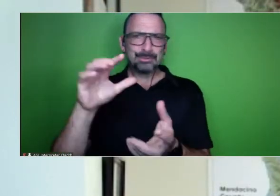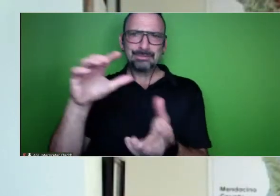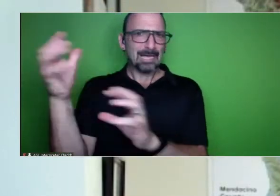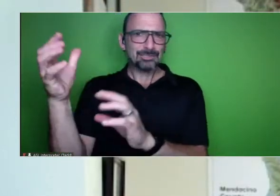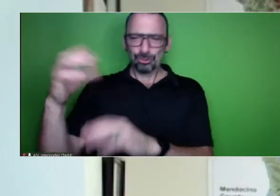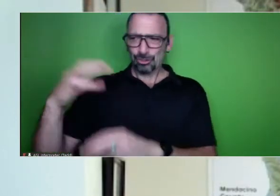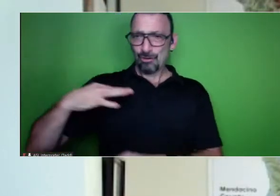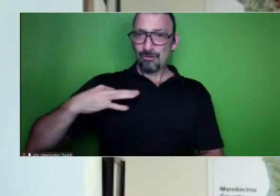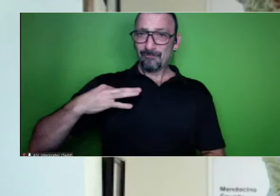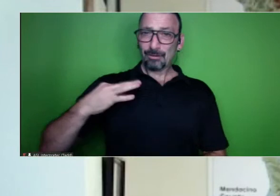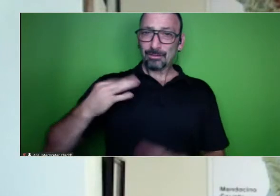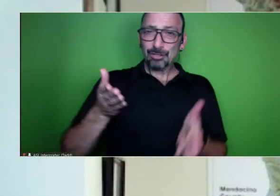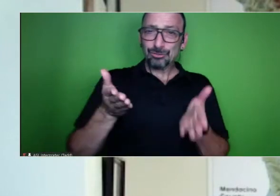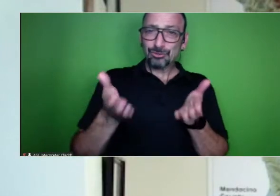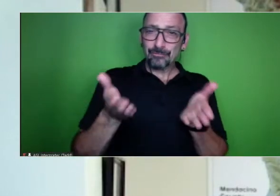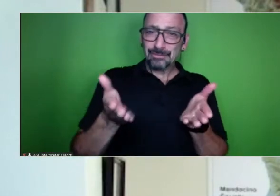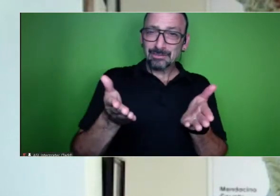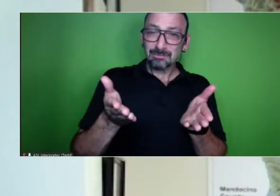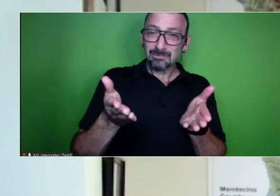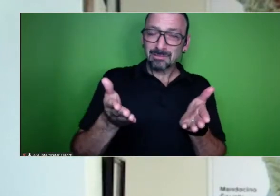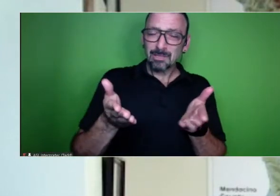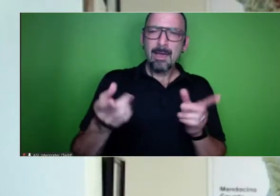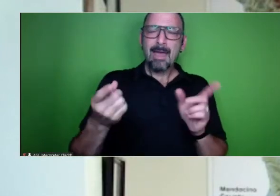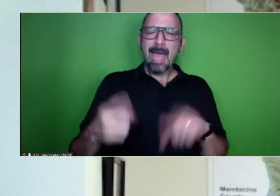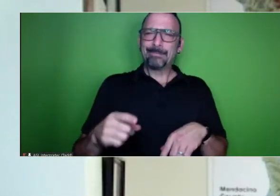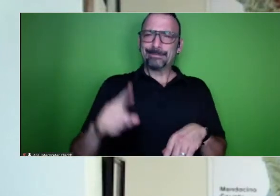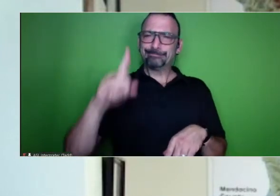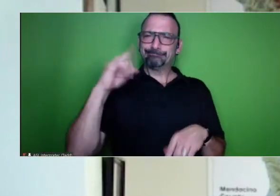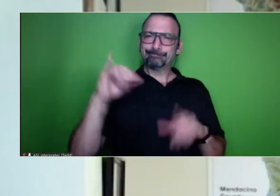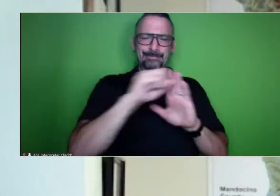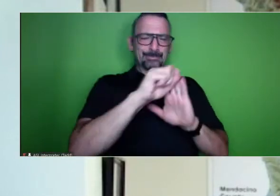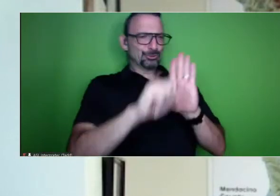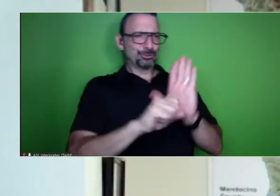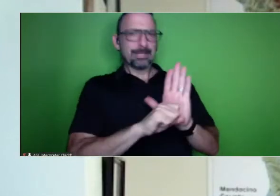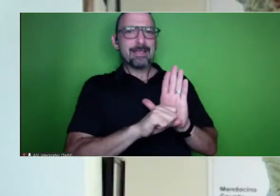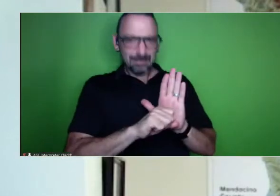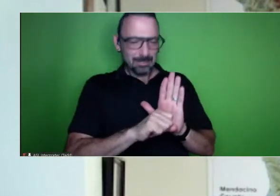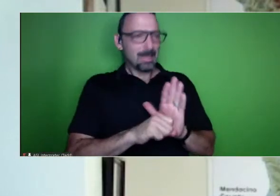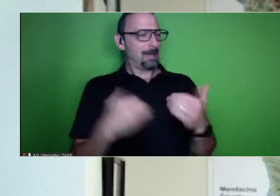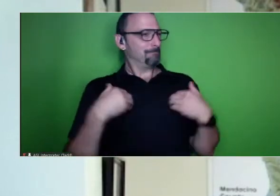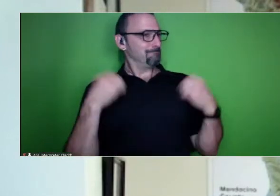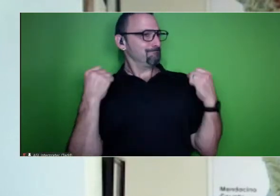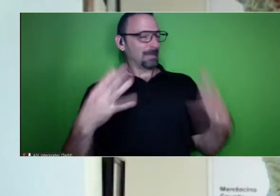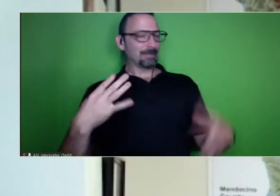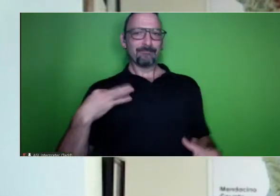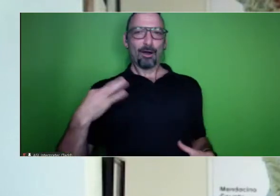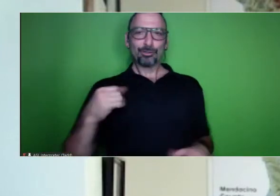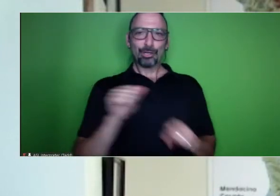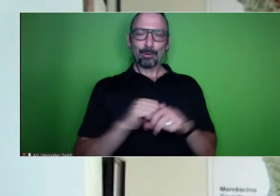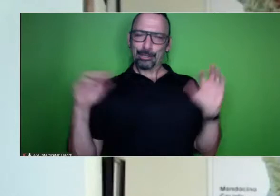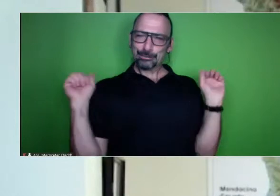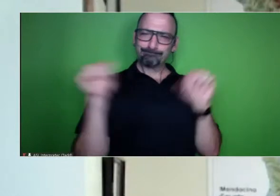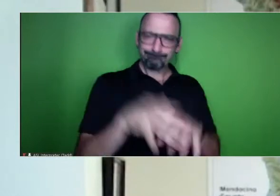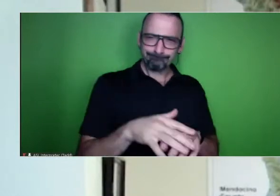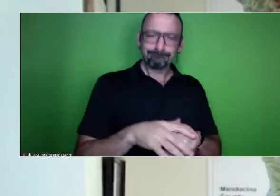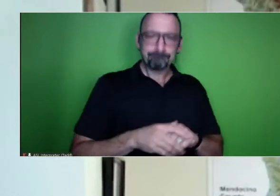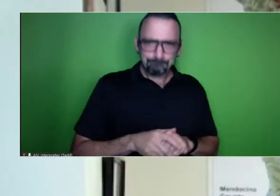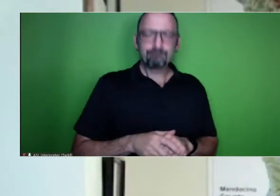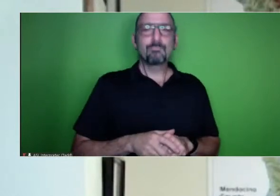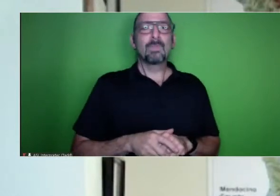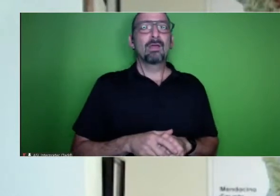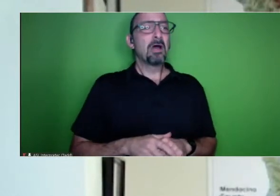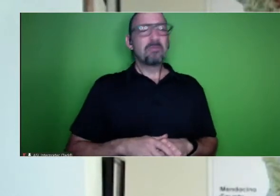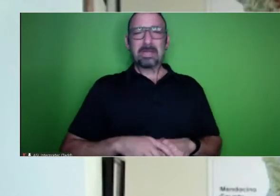volunteer service that the state had many volunteer workers, and they could go to